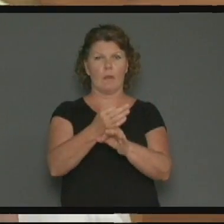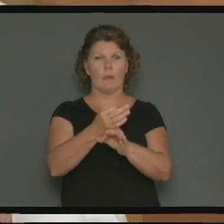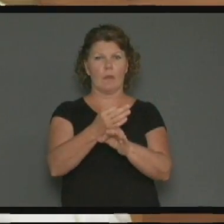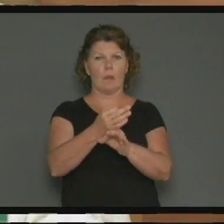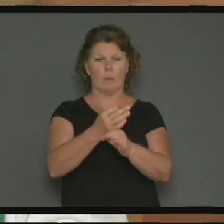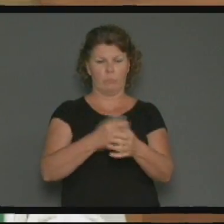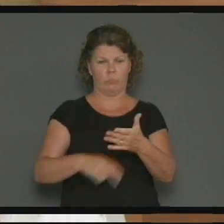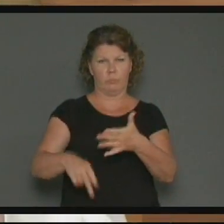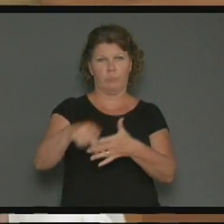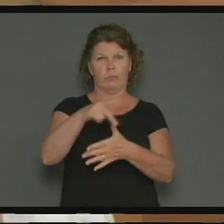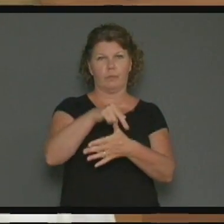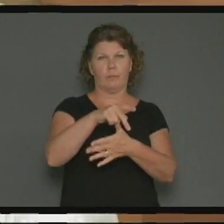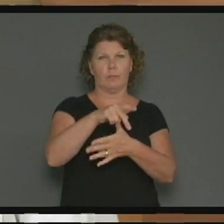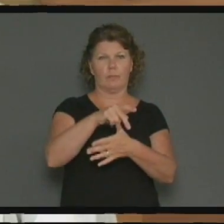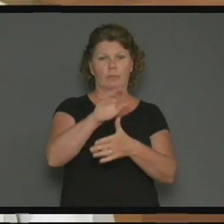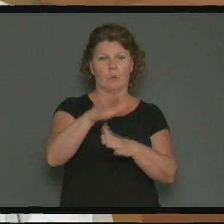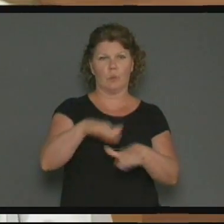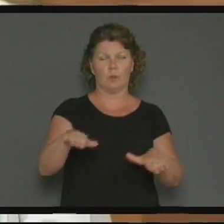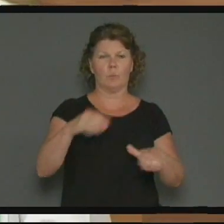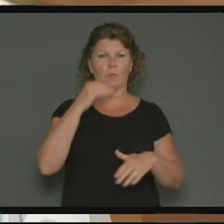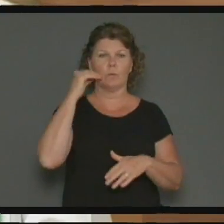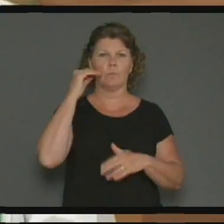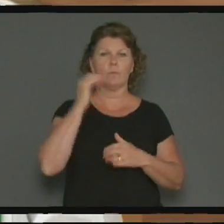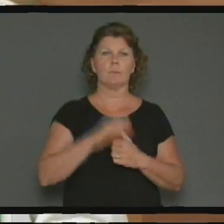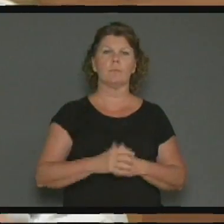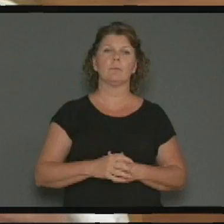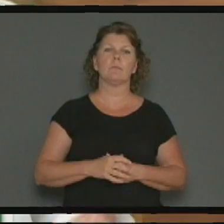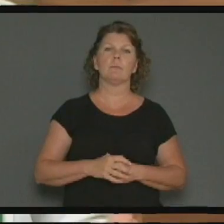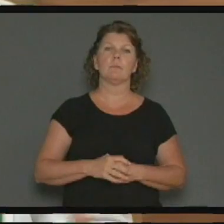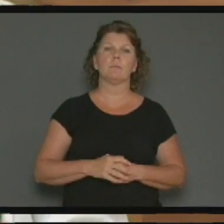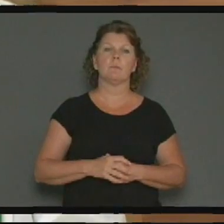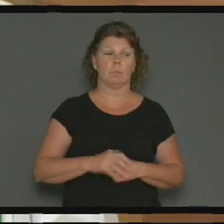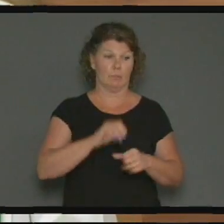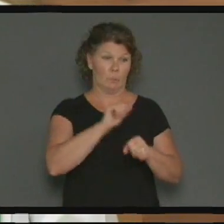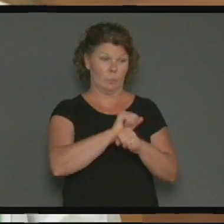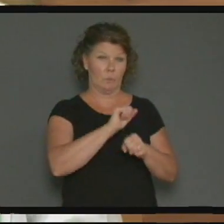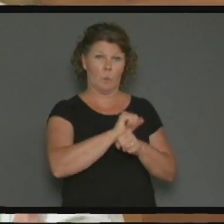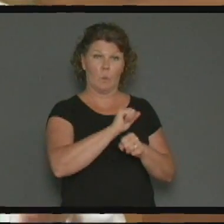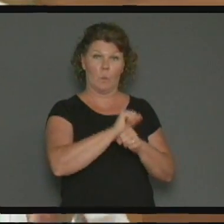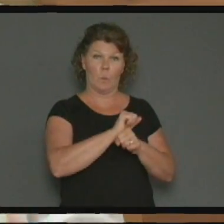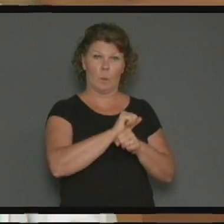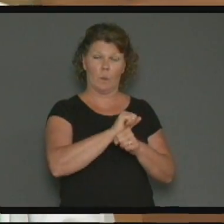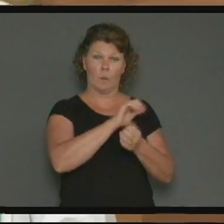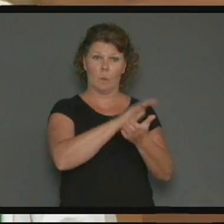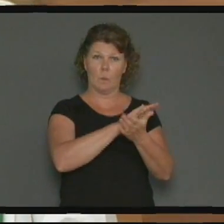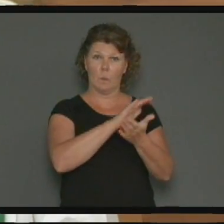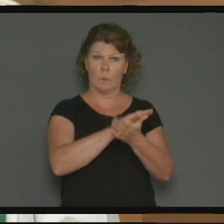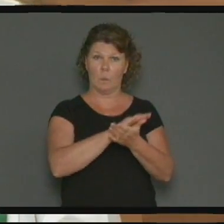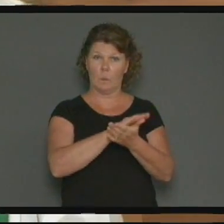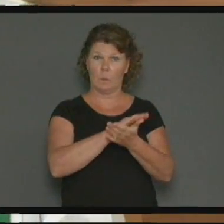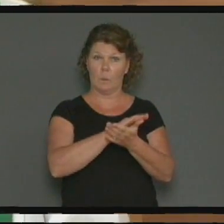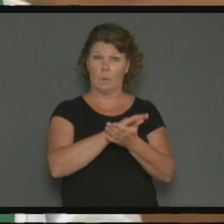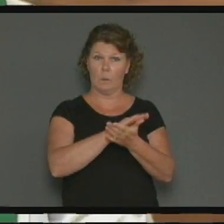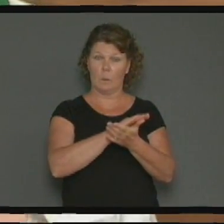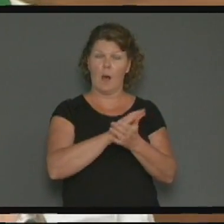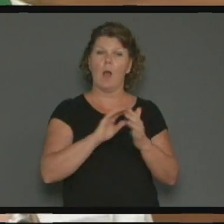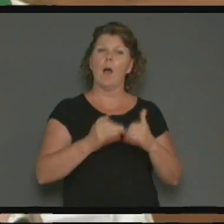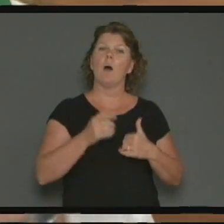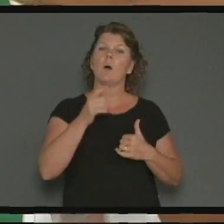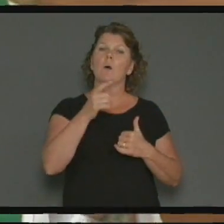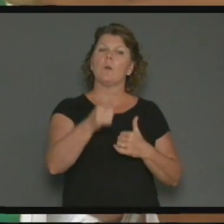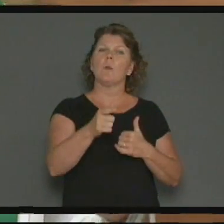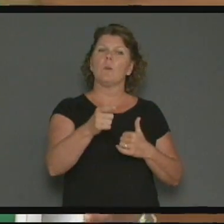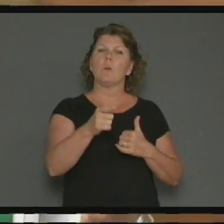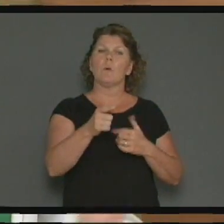a priority to your children at home, at your workplace, at school? How do you go